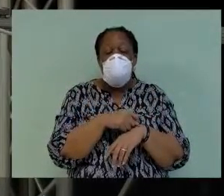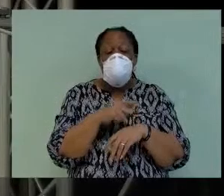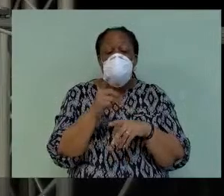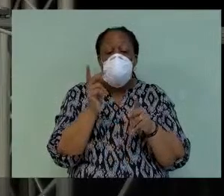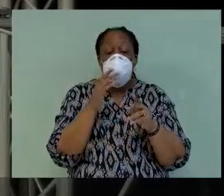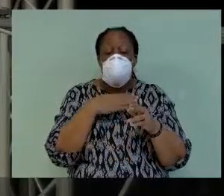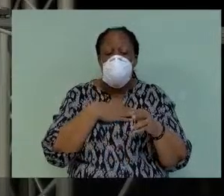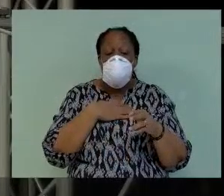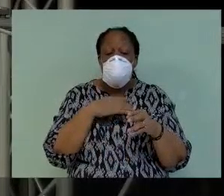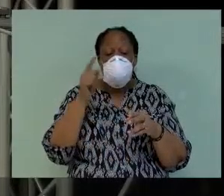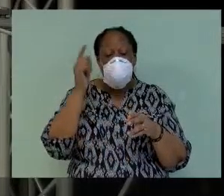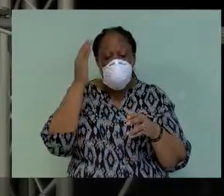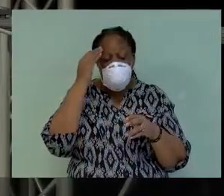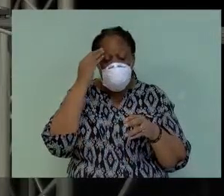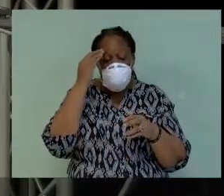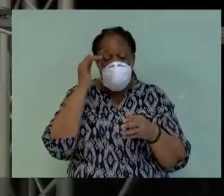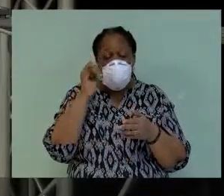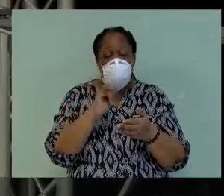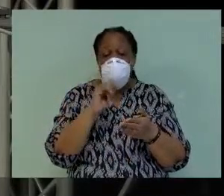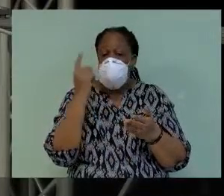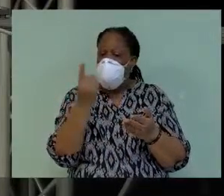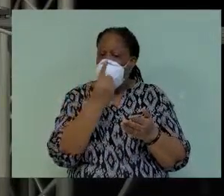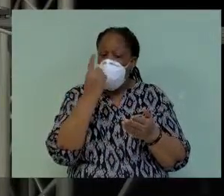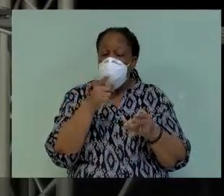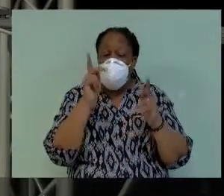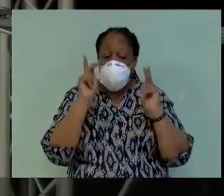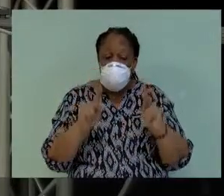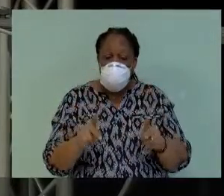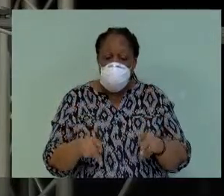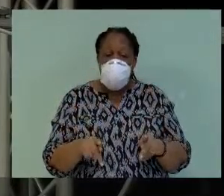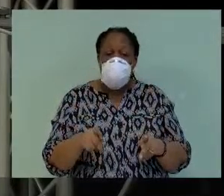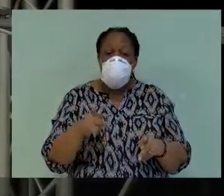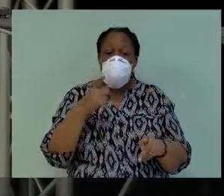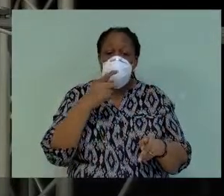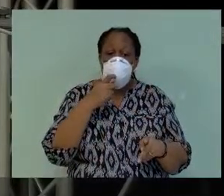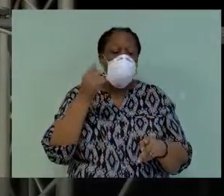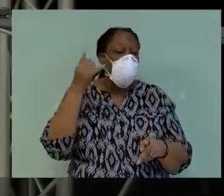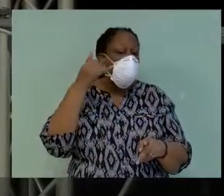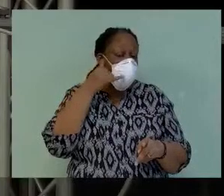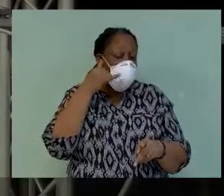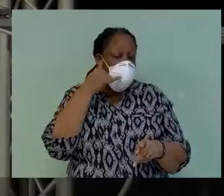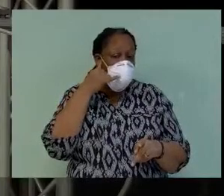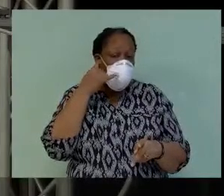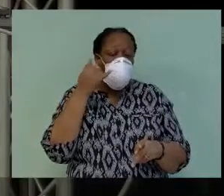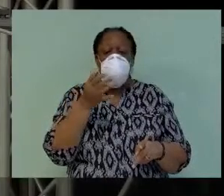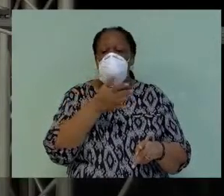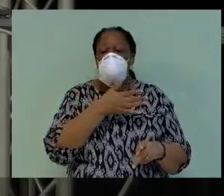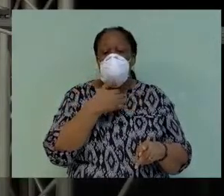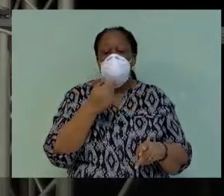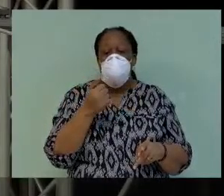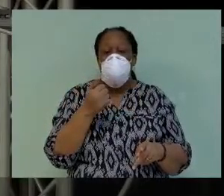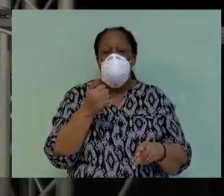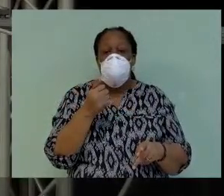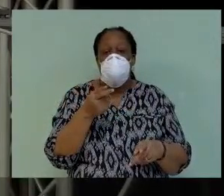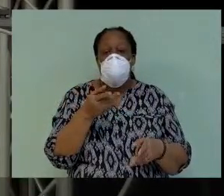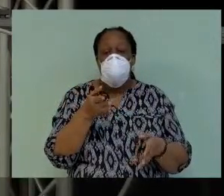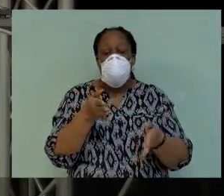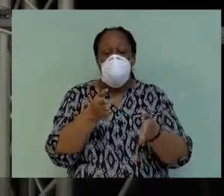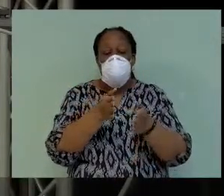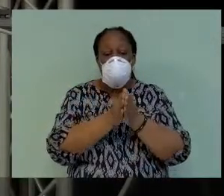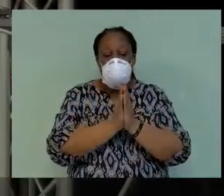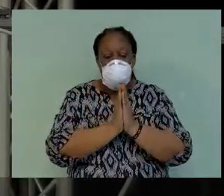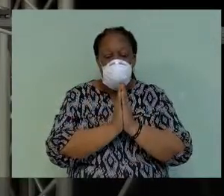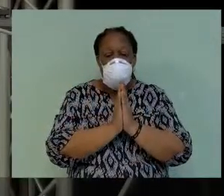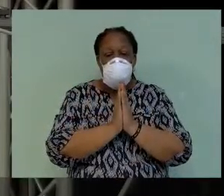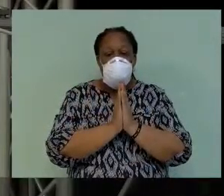carefully that only the persons who call and get permission from the abattoir will be allowed on